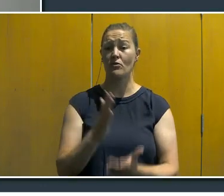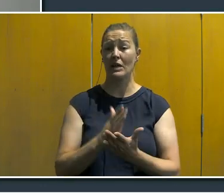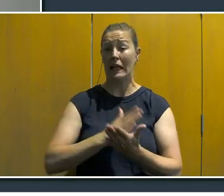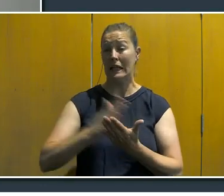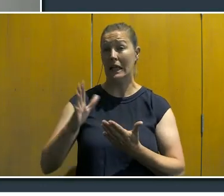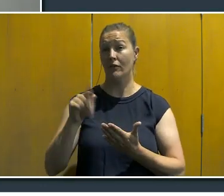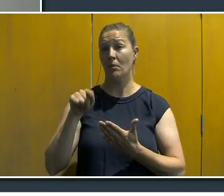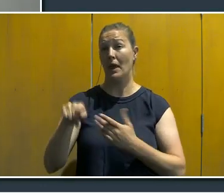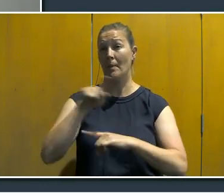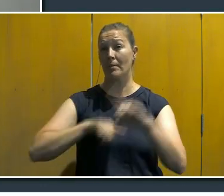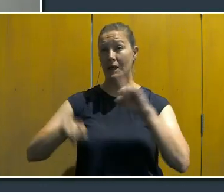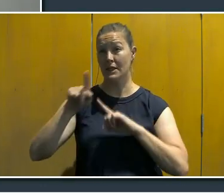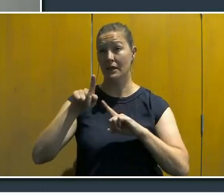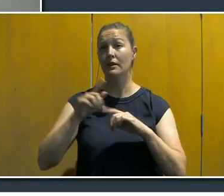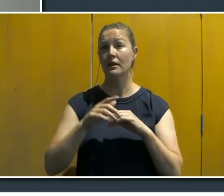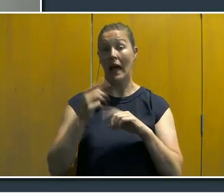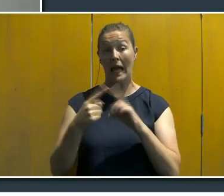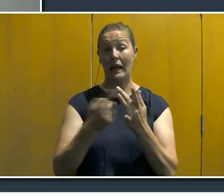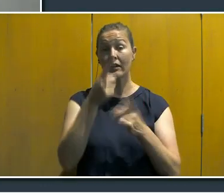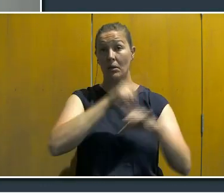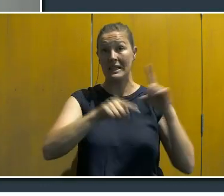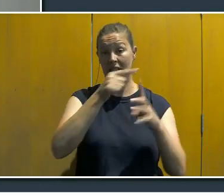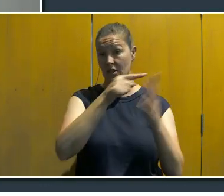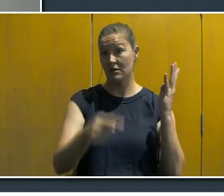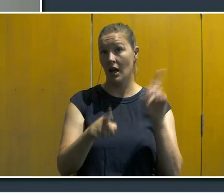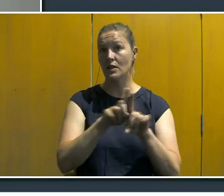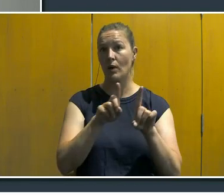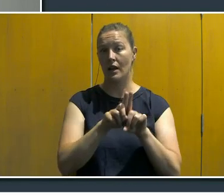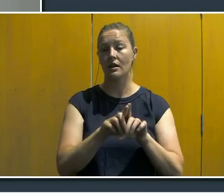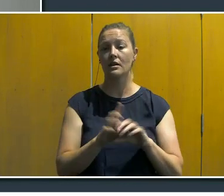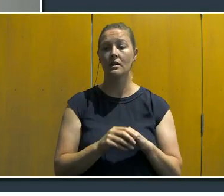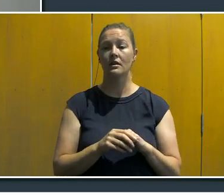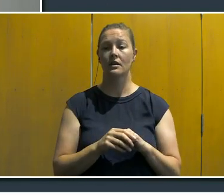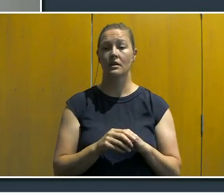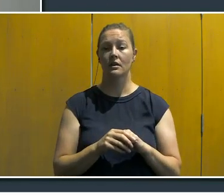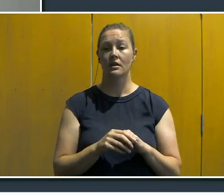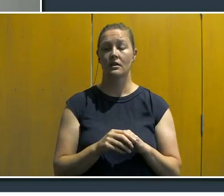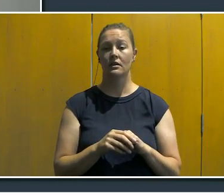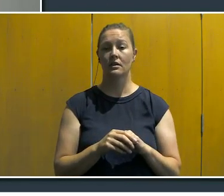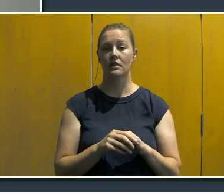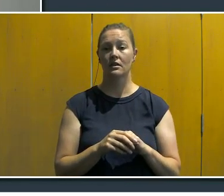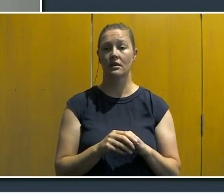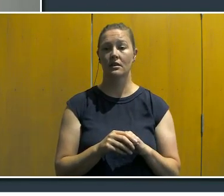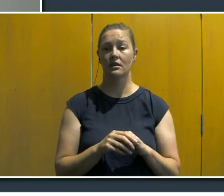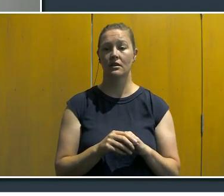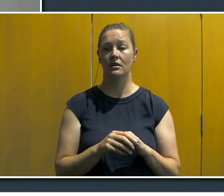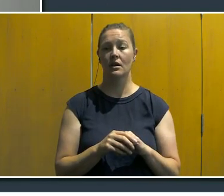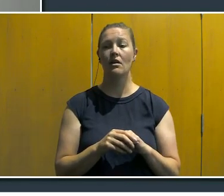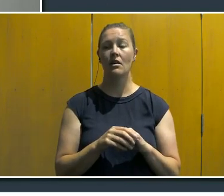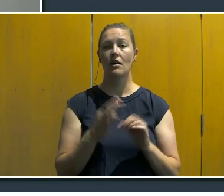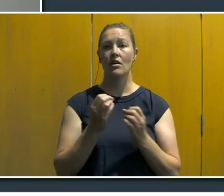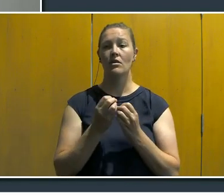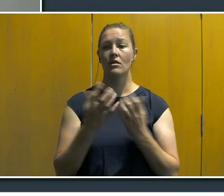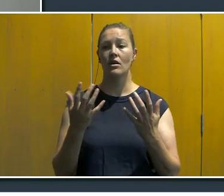council at probably all of the meetings, both the ones I went to, that a lot of the people that were there were